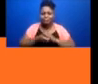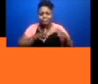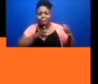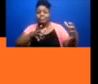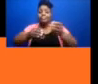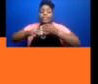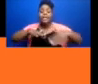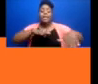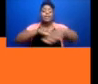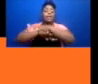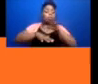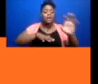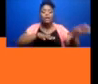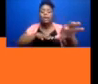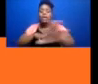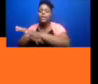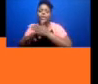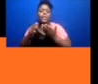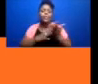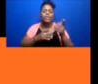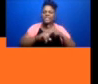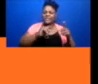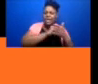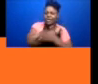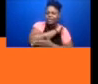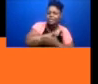are to survive on this planet.